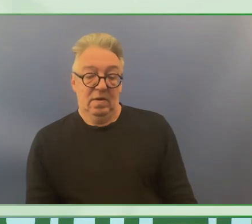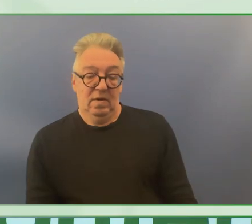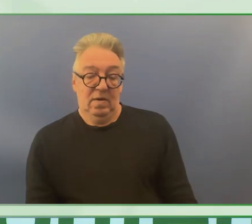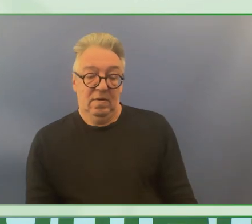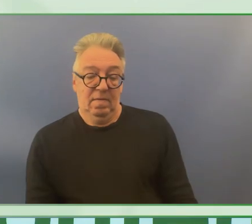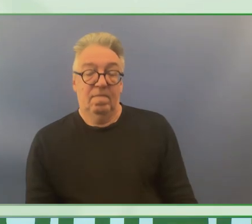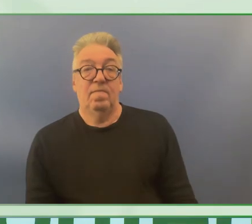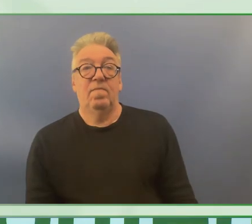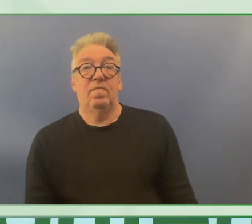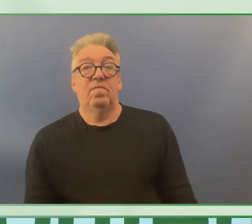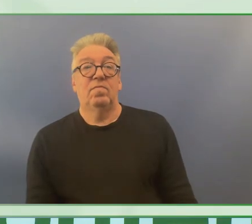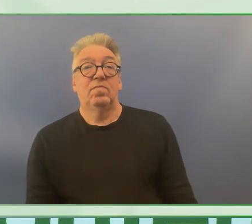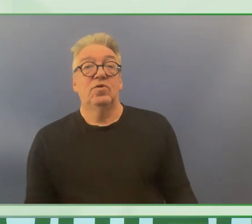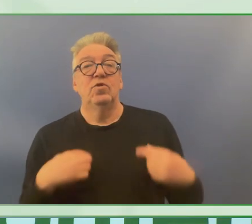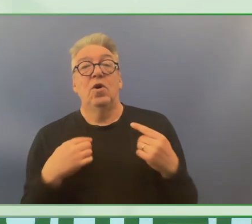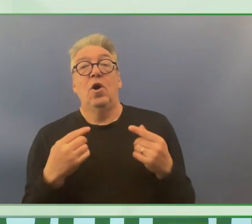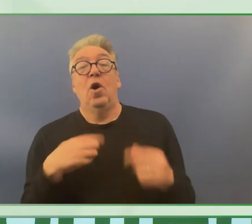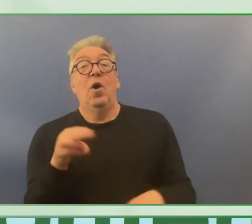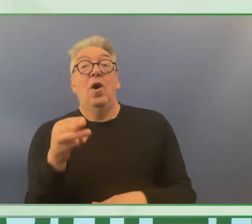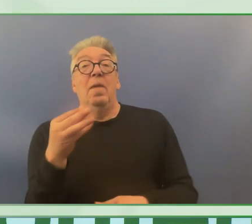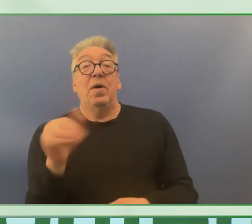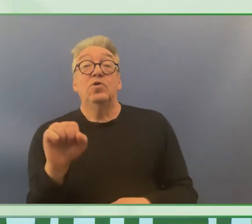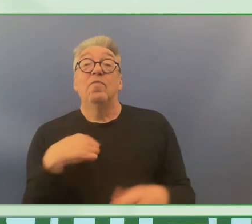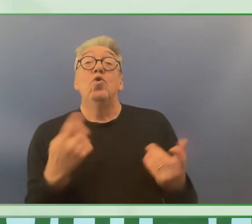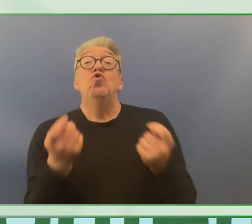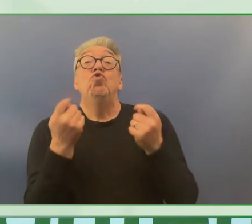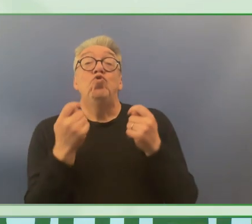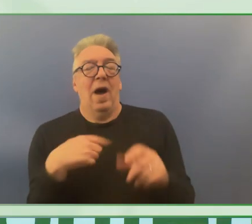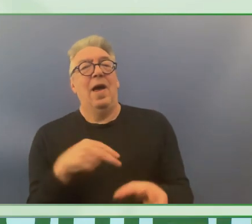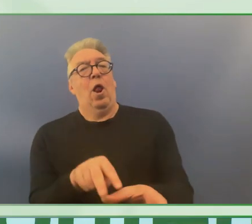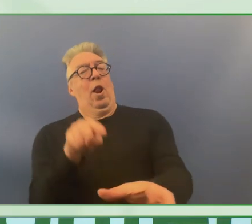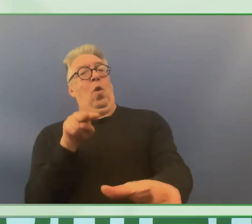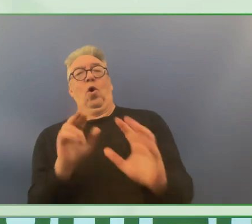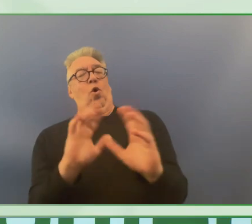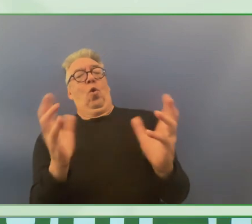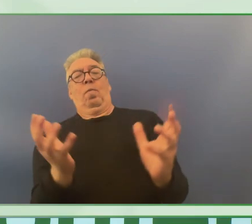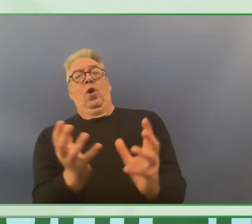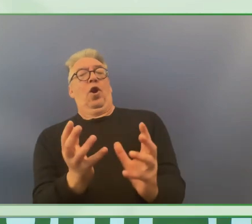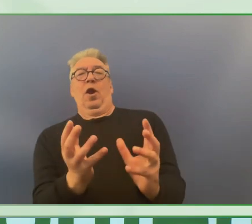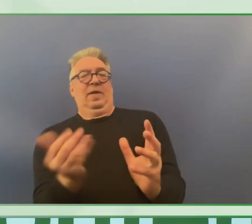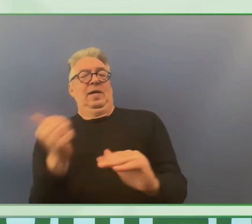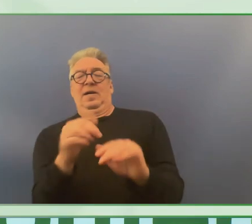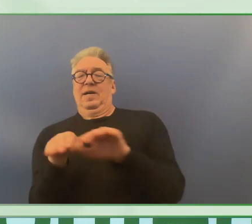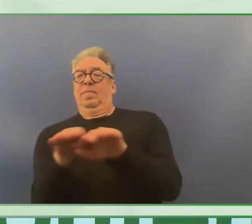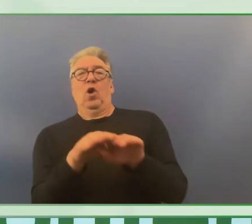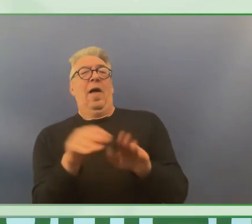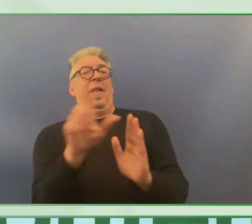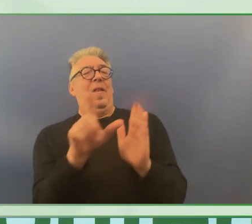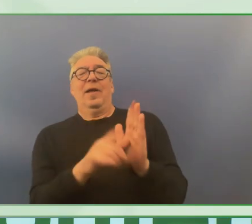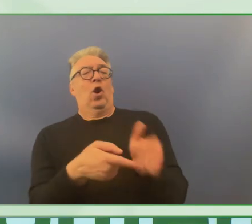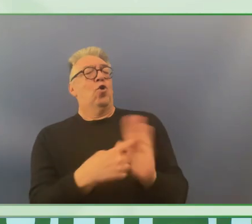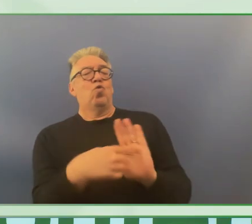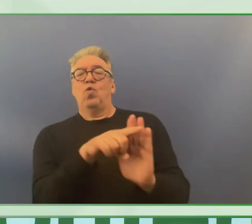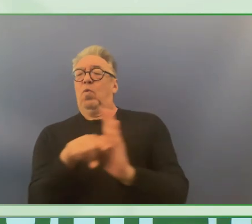something that we try to do at Microsoft. We try to look at the global landscape and really unify what are the legal requirements that are in place across the